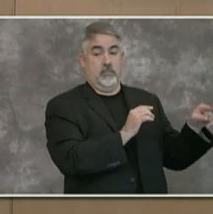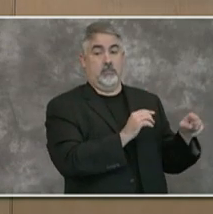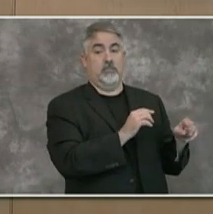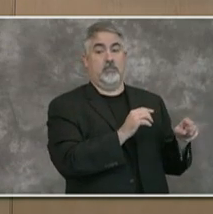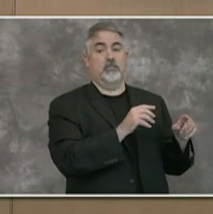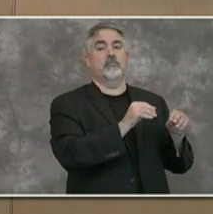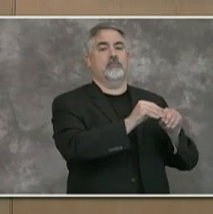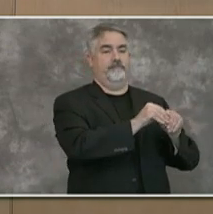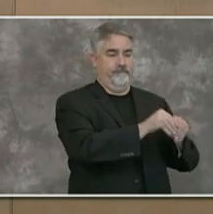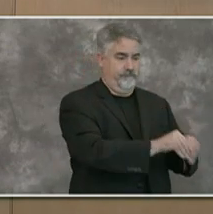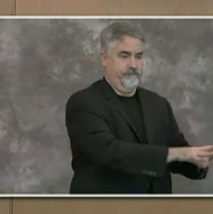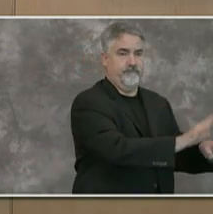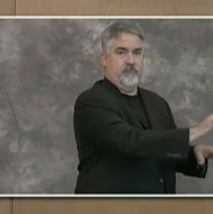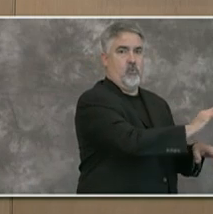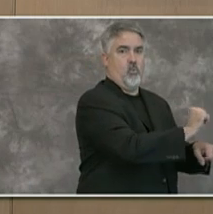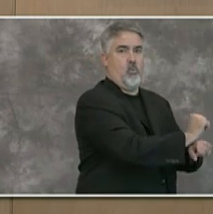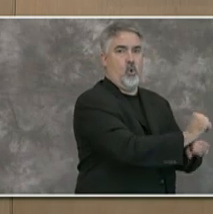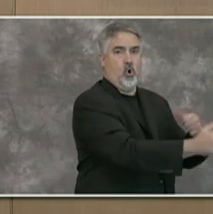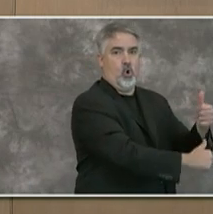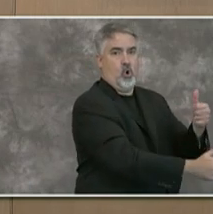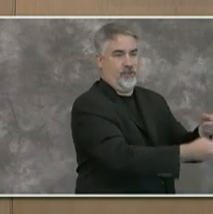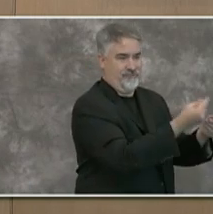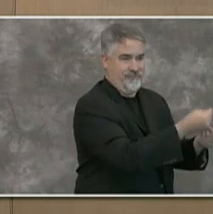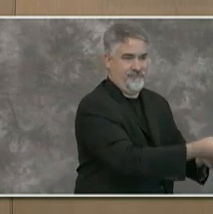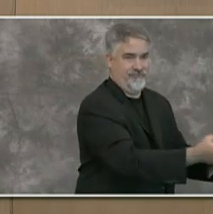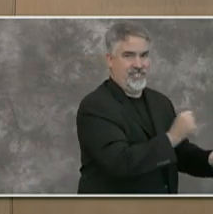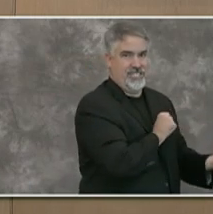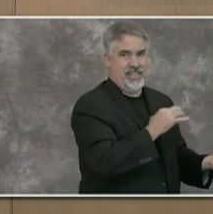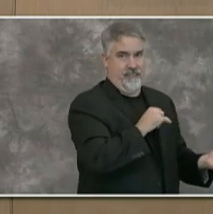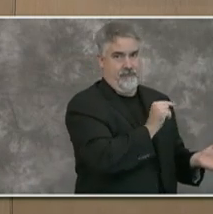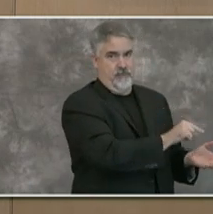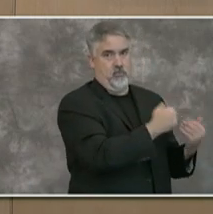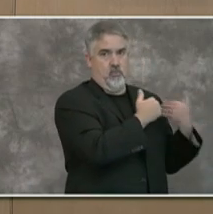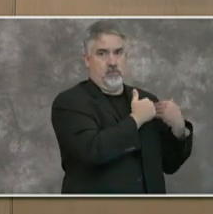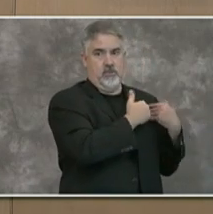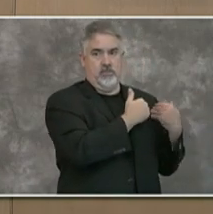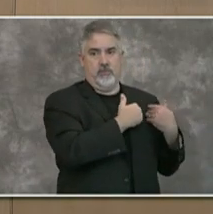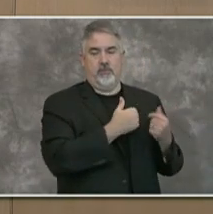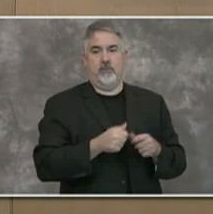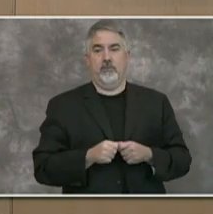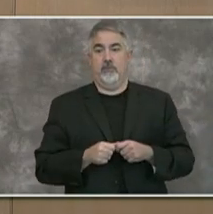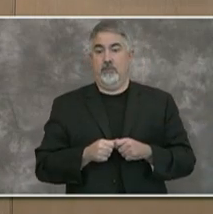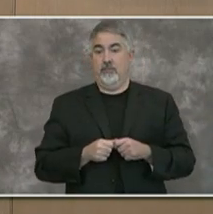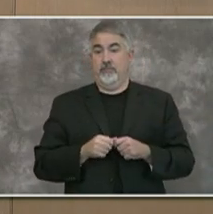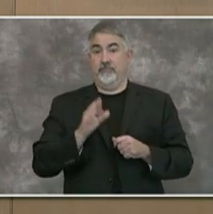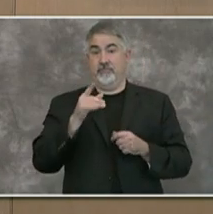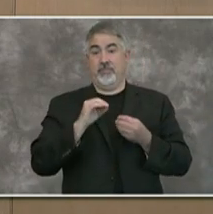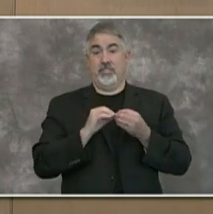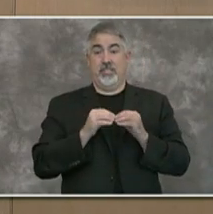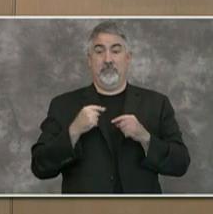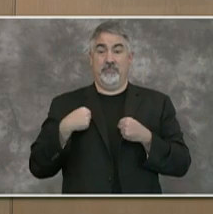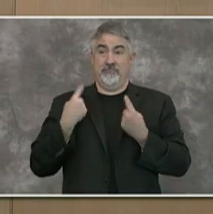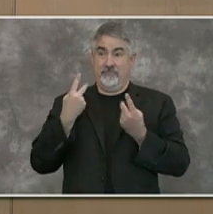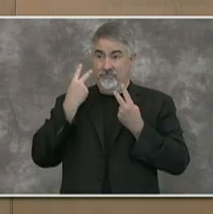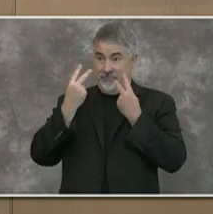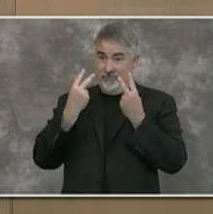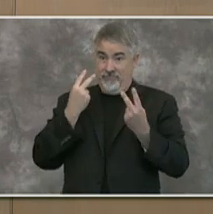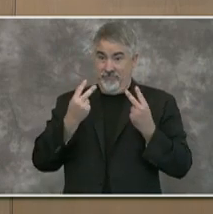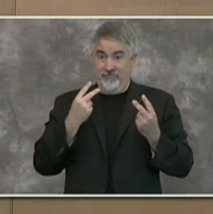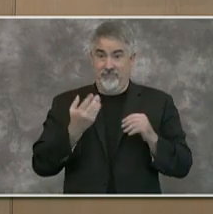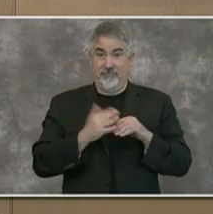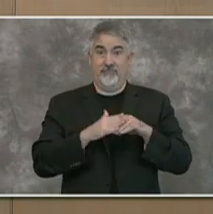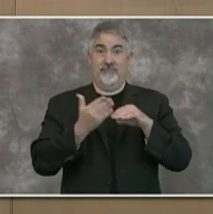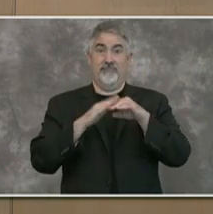members. I think everyone can understand that these numbers that we are seeing now are increasing and